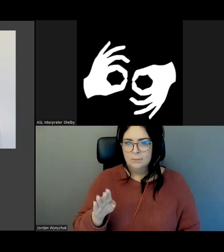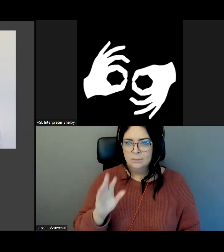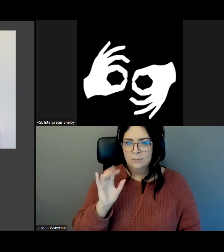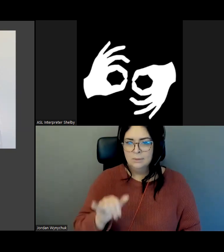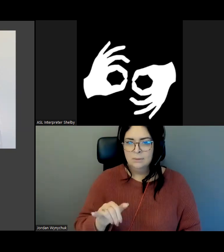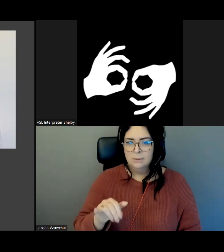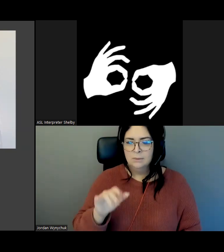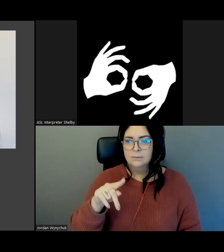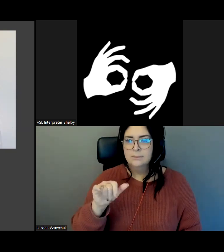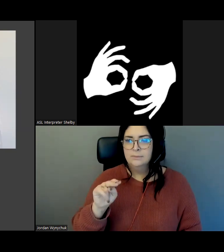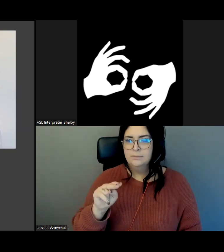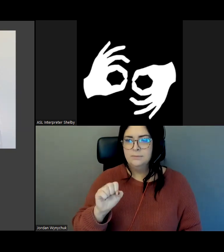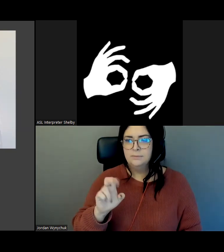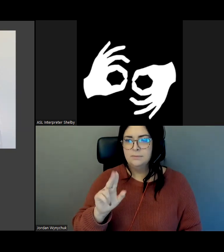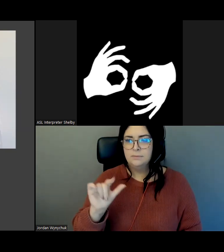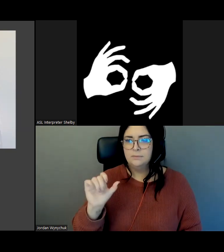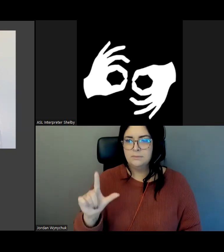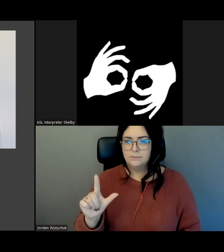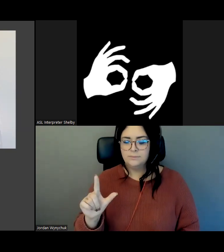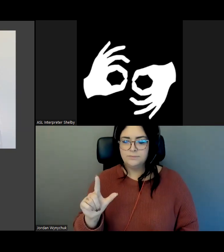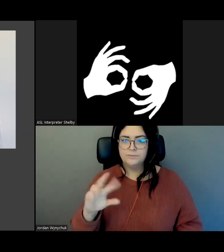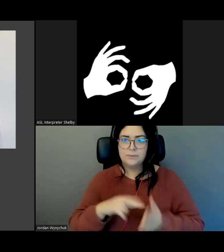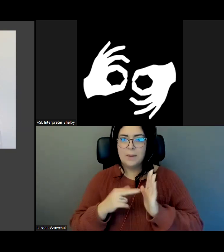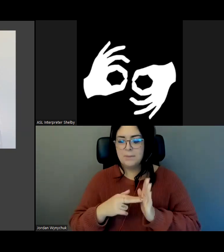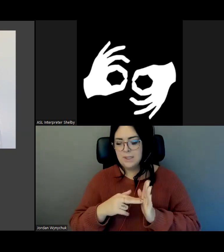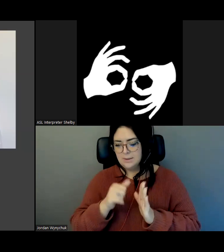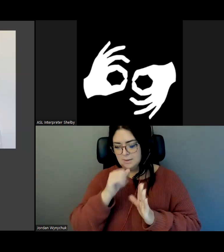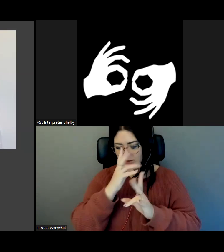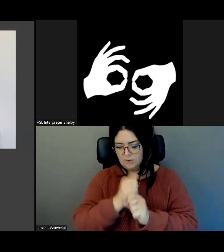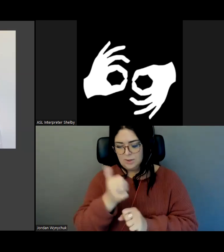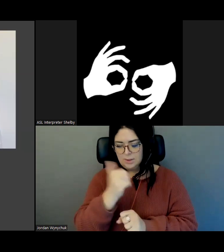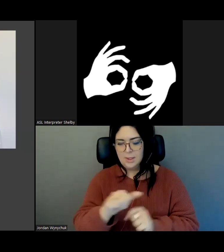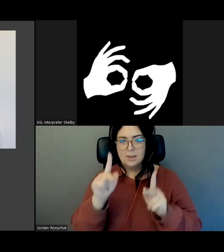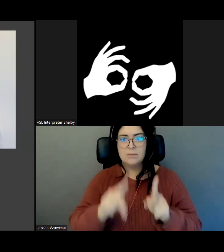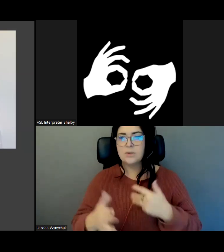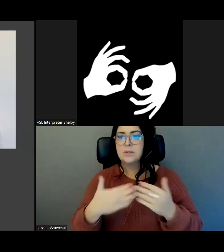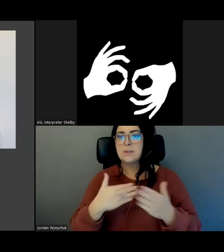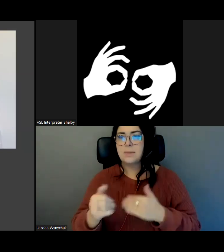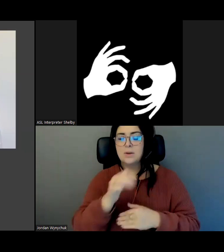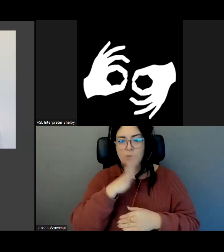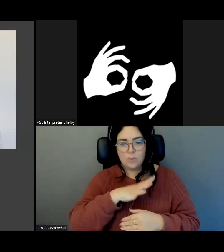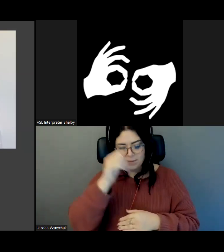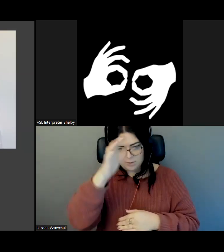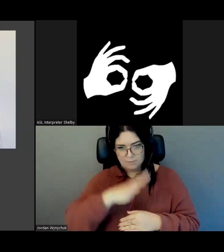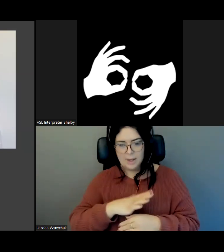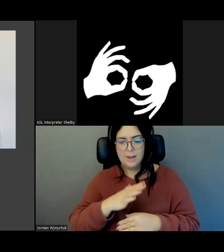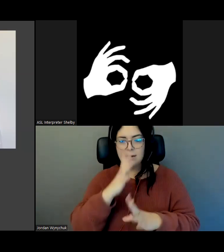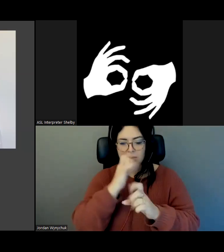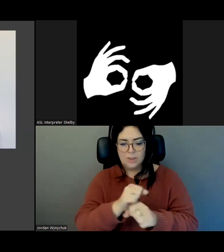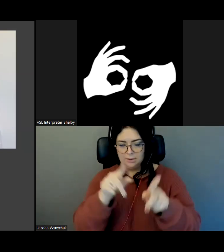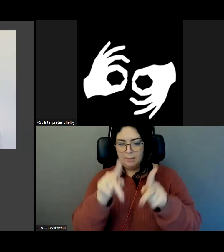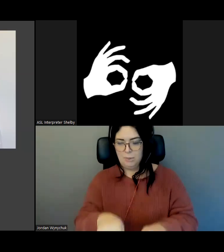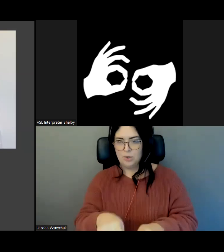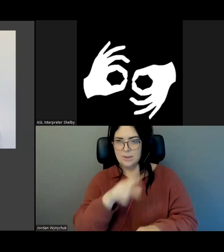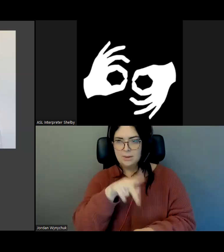is pansexual. So folks that are attracted to anyone regardless of gender, they're attracted to the person. The